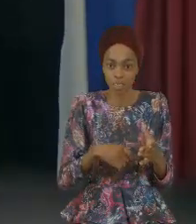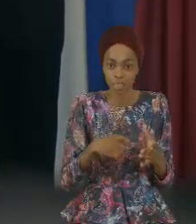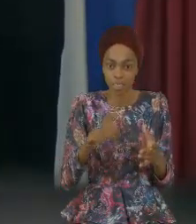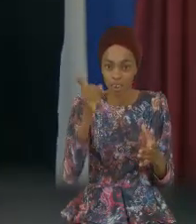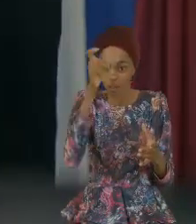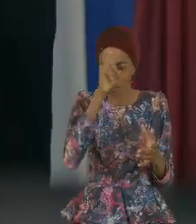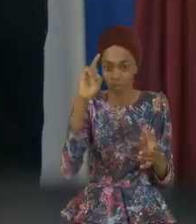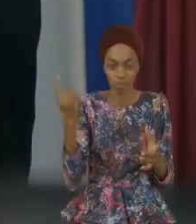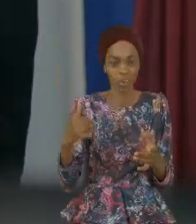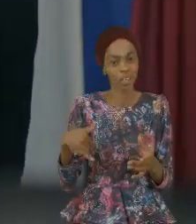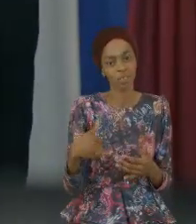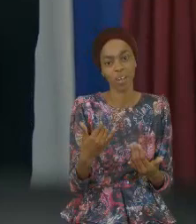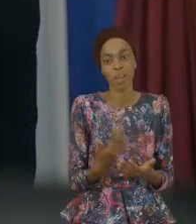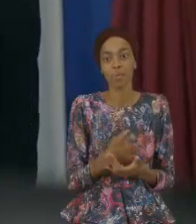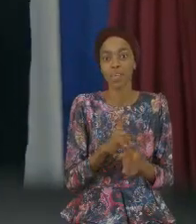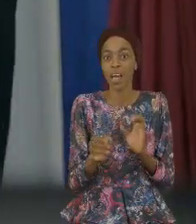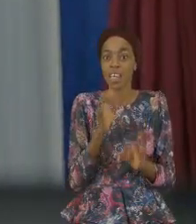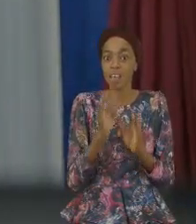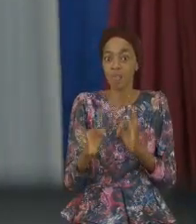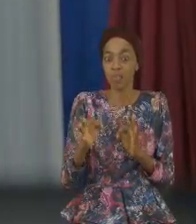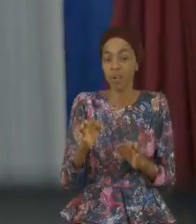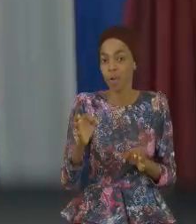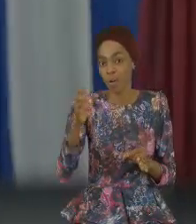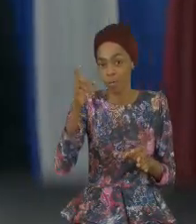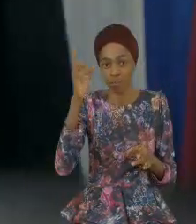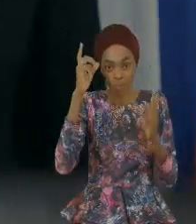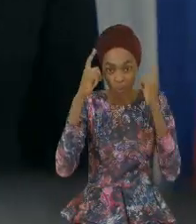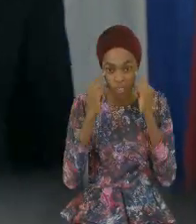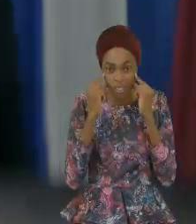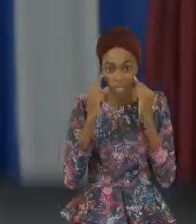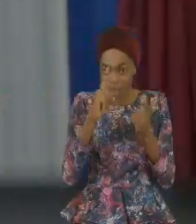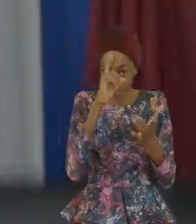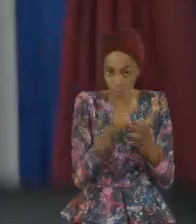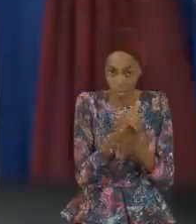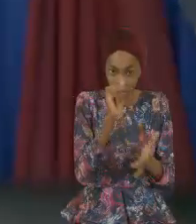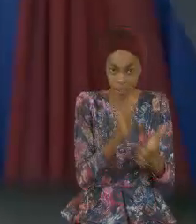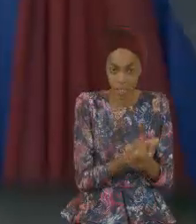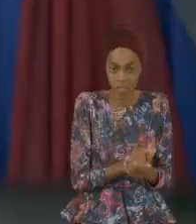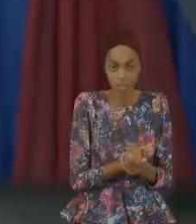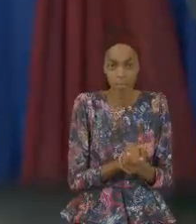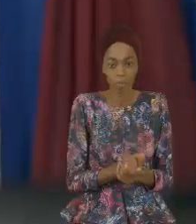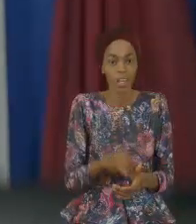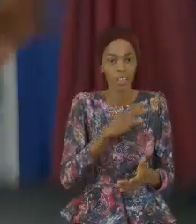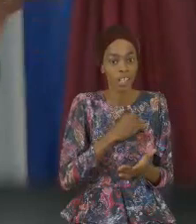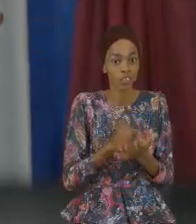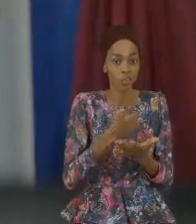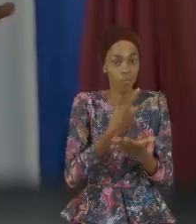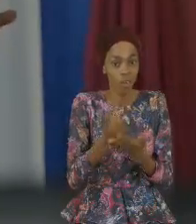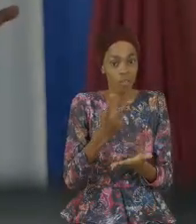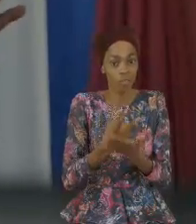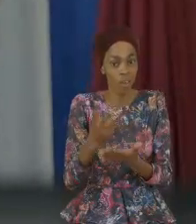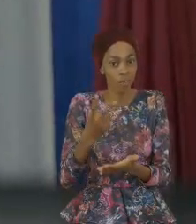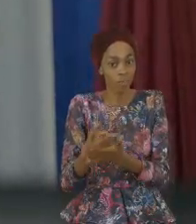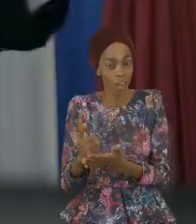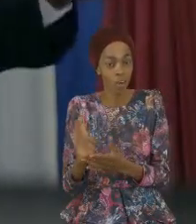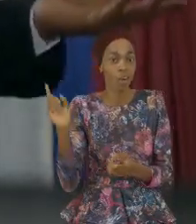never try anything new. You failed and failed and failed until 40 years. Forget